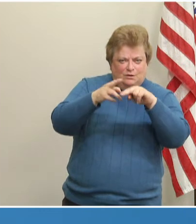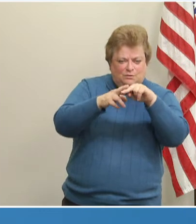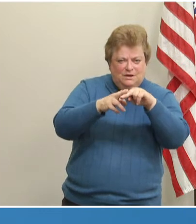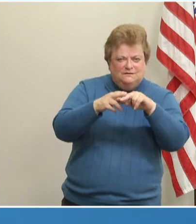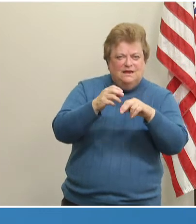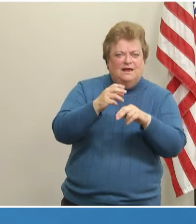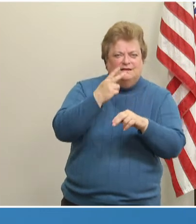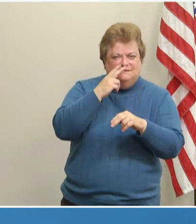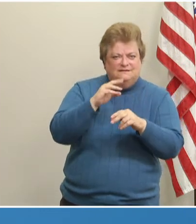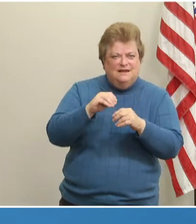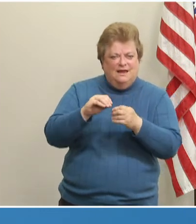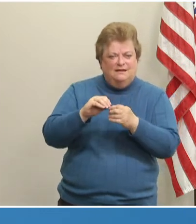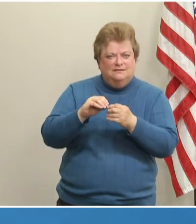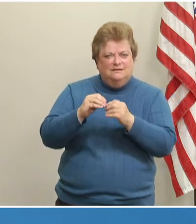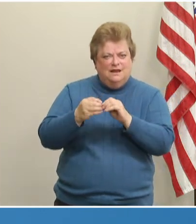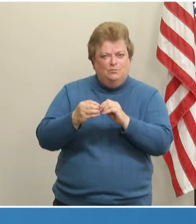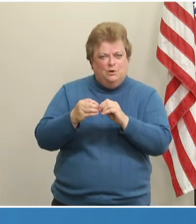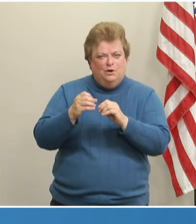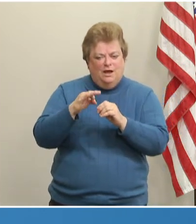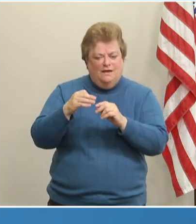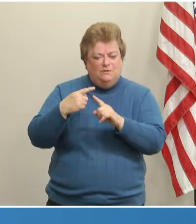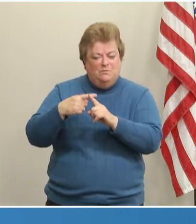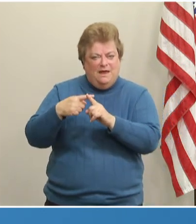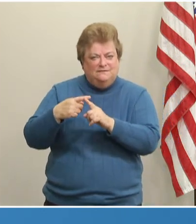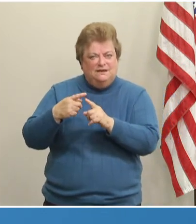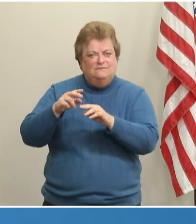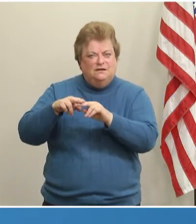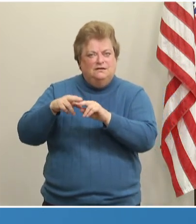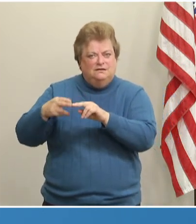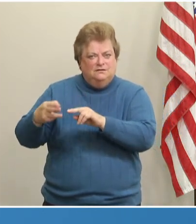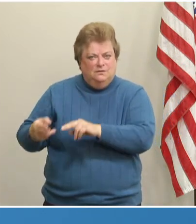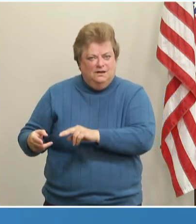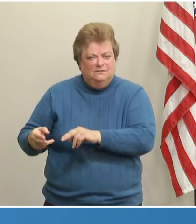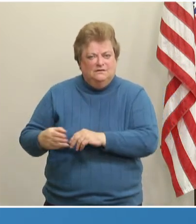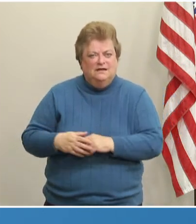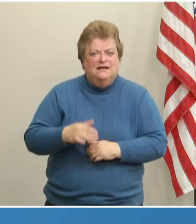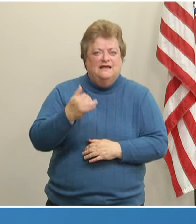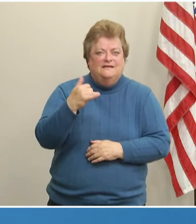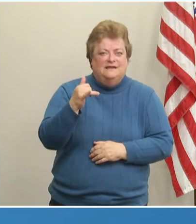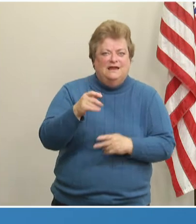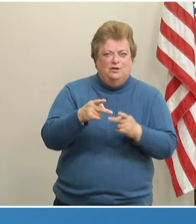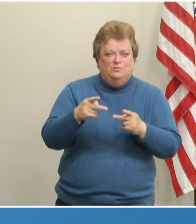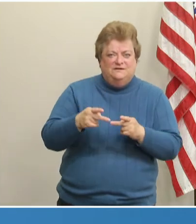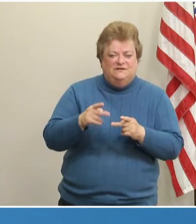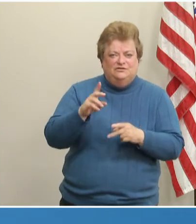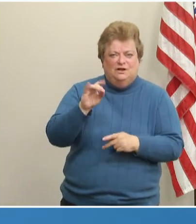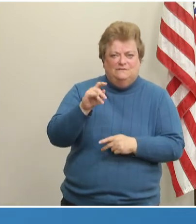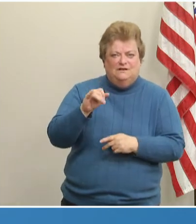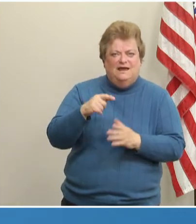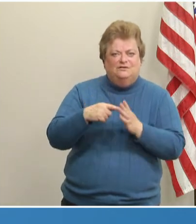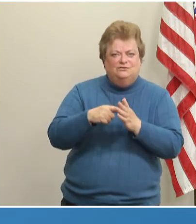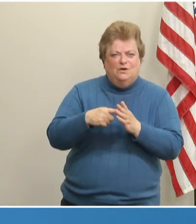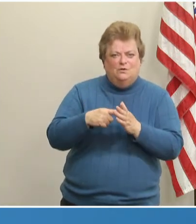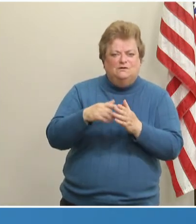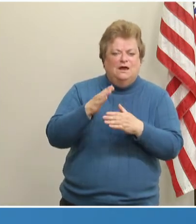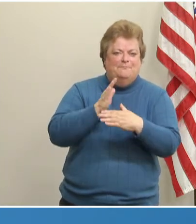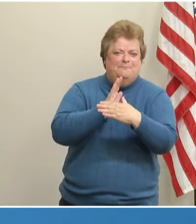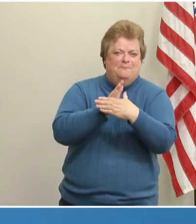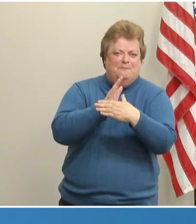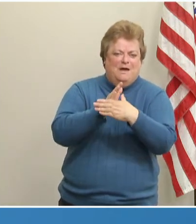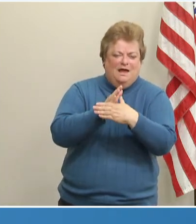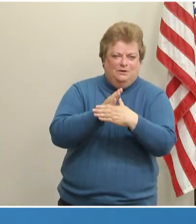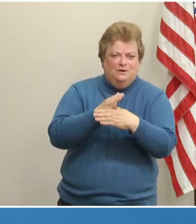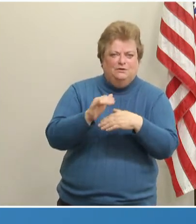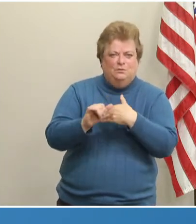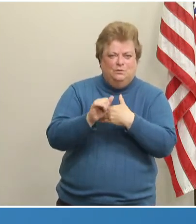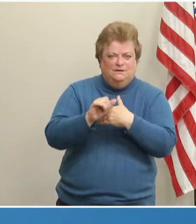continued drop in our weekly cases and positivity rate. The yellow position on the dial indicates a moderate risk of COVID-19